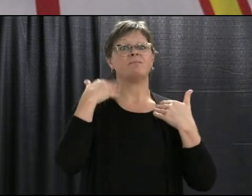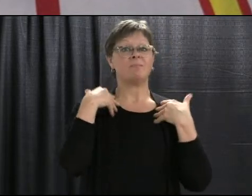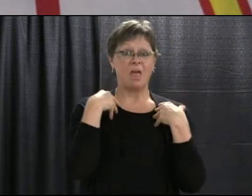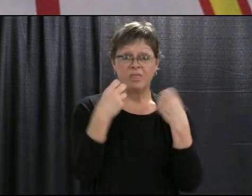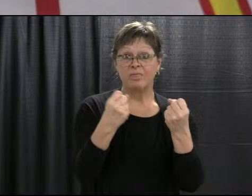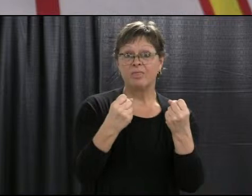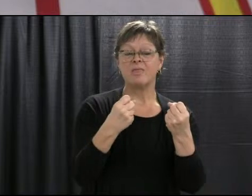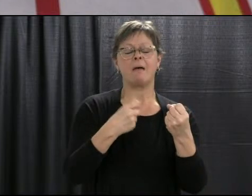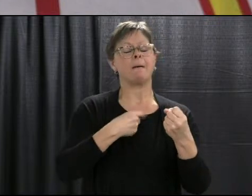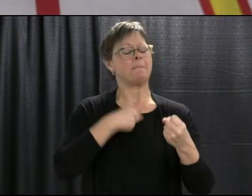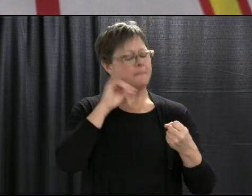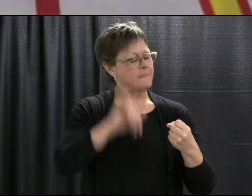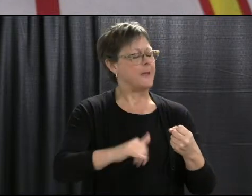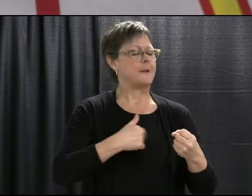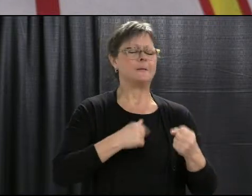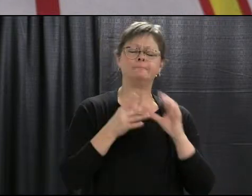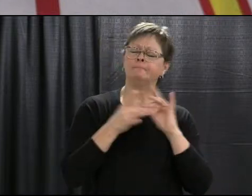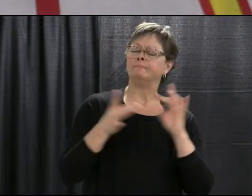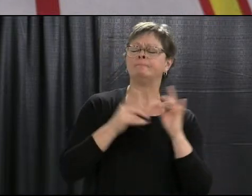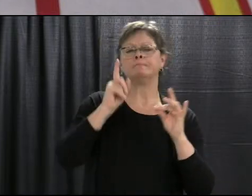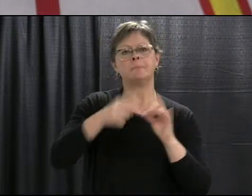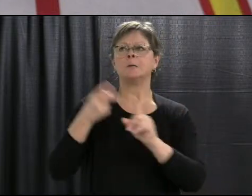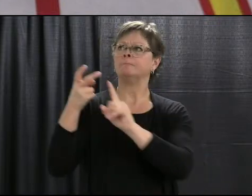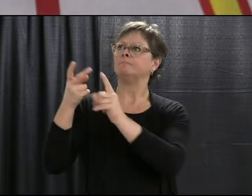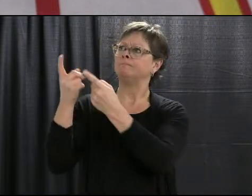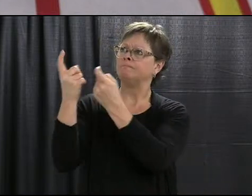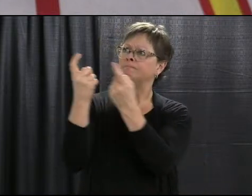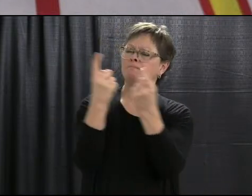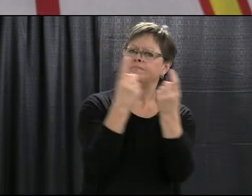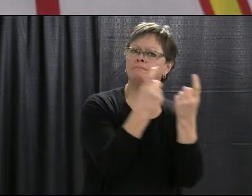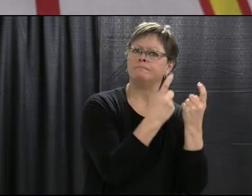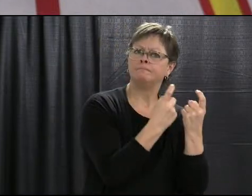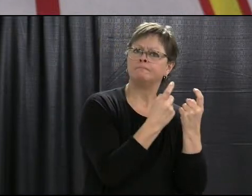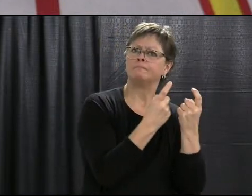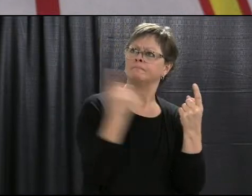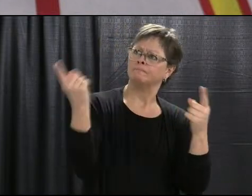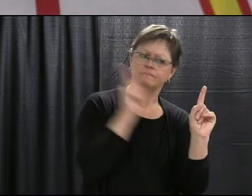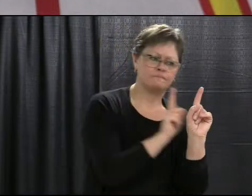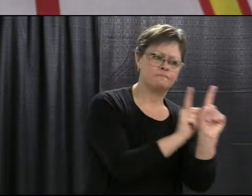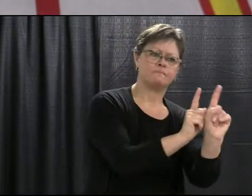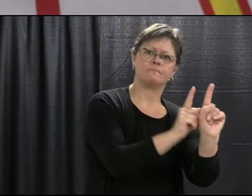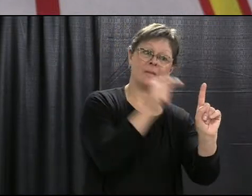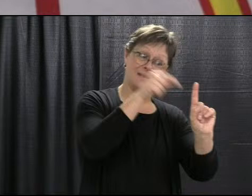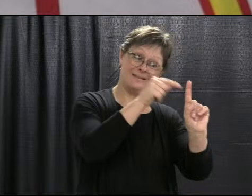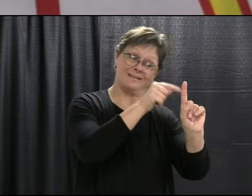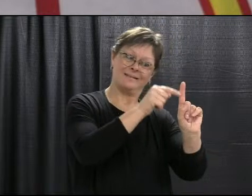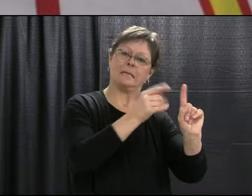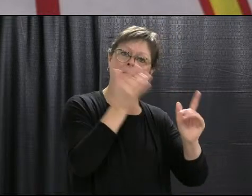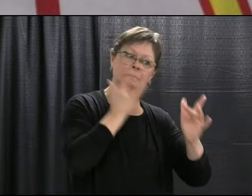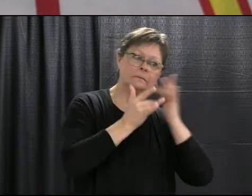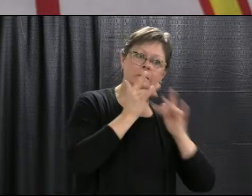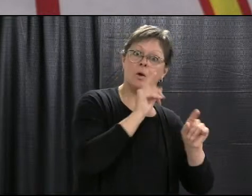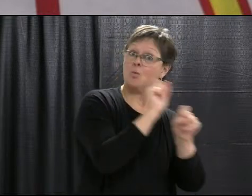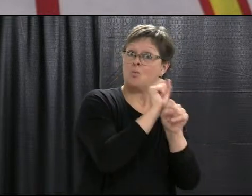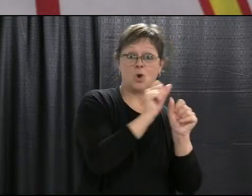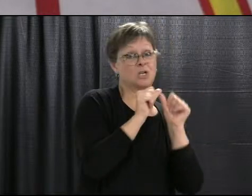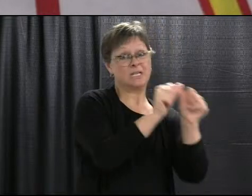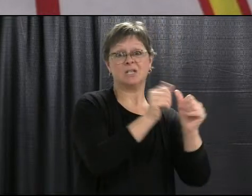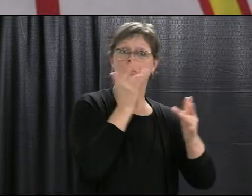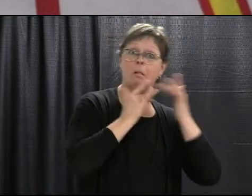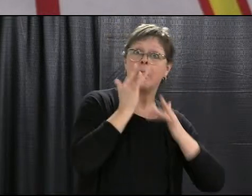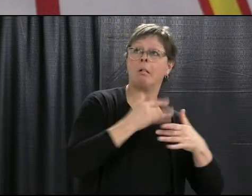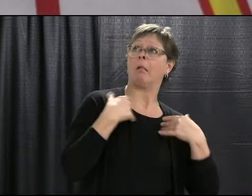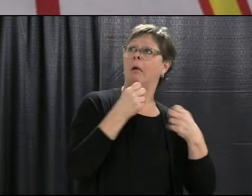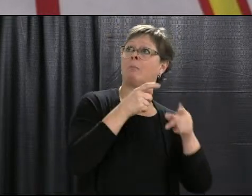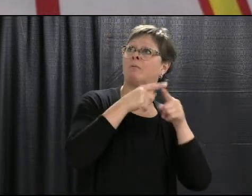more health professionals to work side by side with those who have carried the weight of having a shortage of health professionals. And we